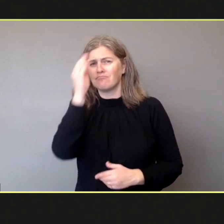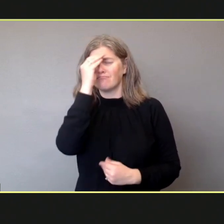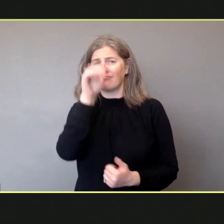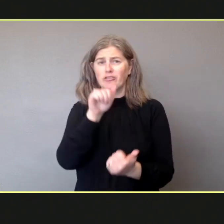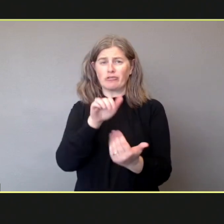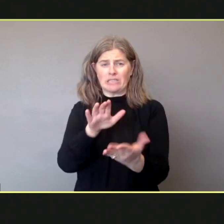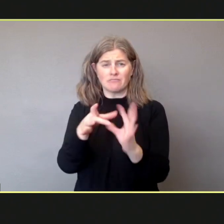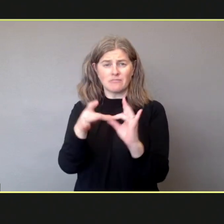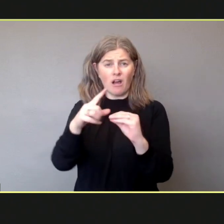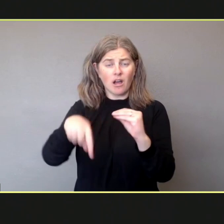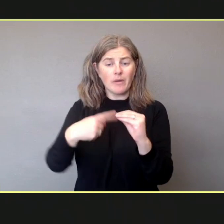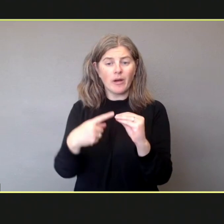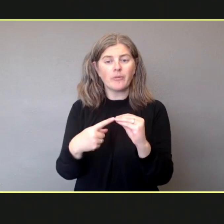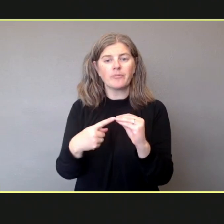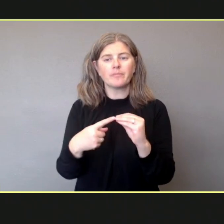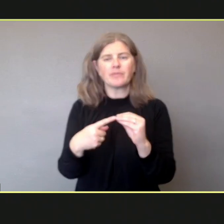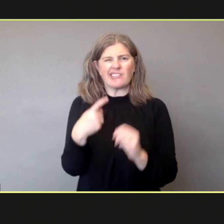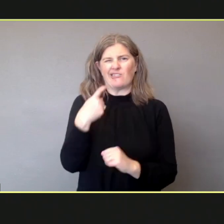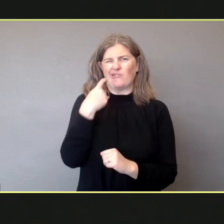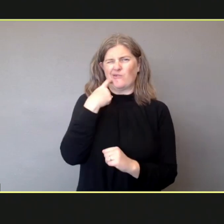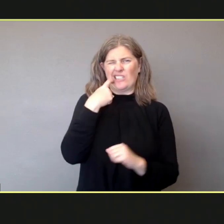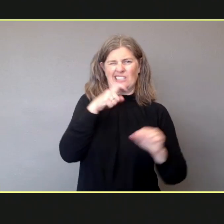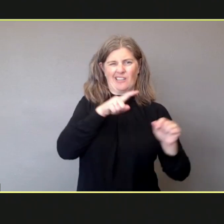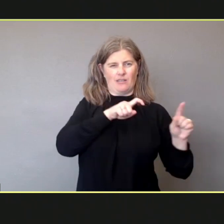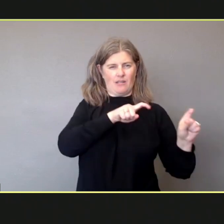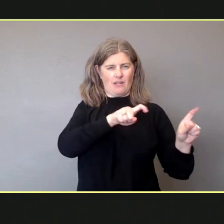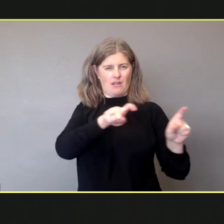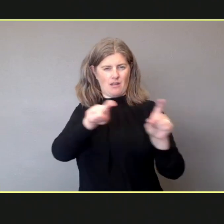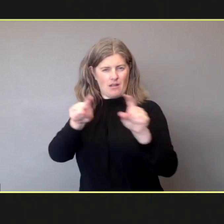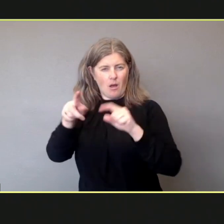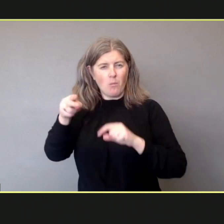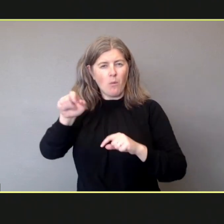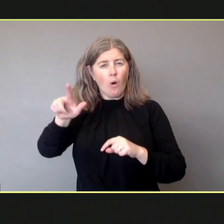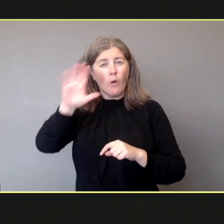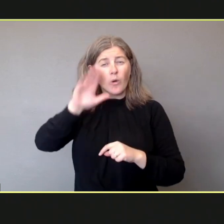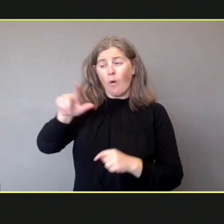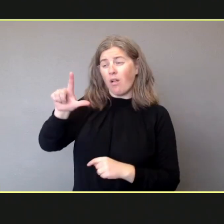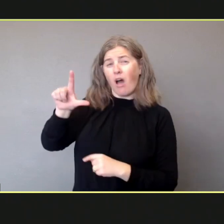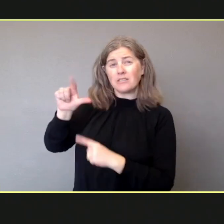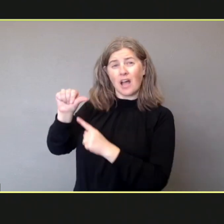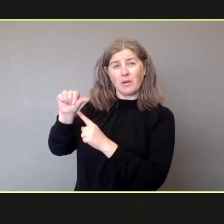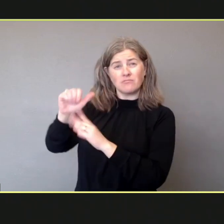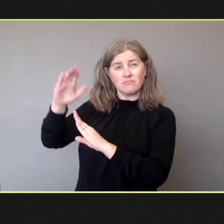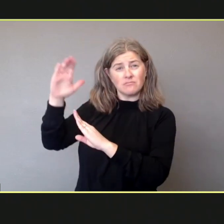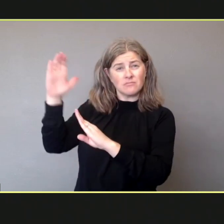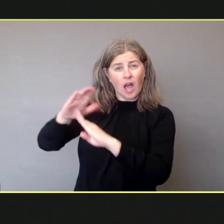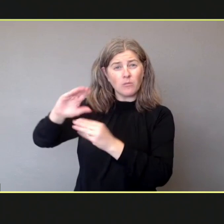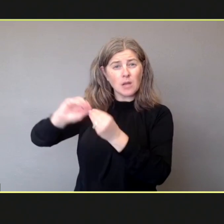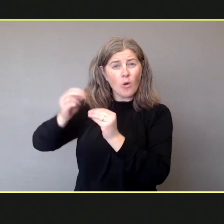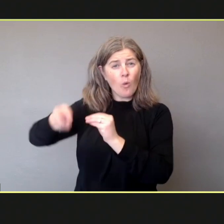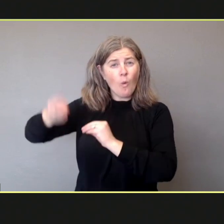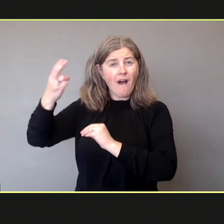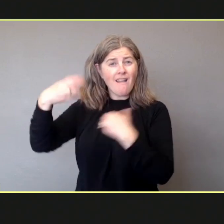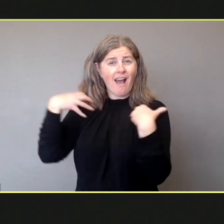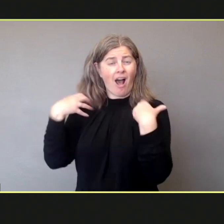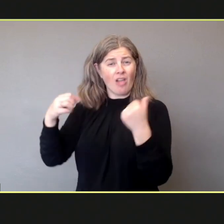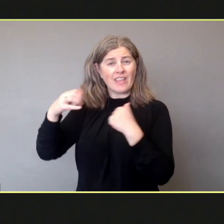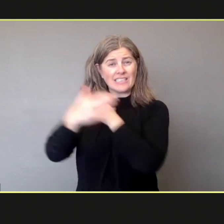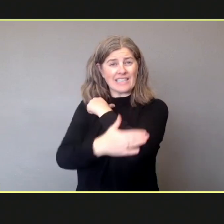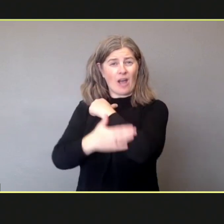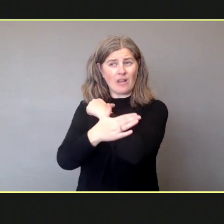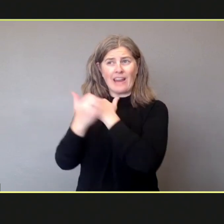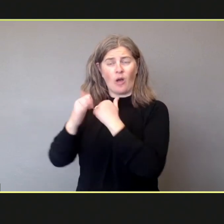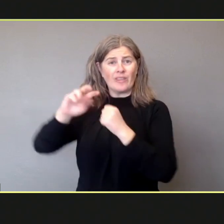address a recent poll. Los Alamos was rated one of the healthiest counties in the U.S. Now it has the second